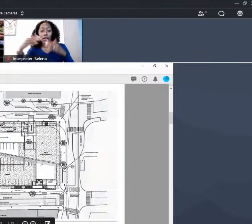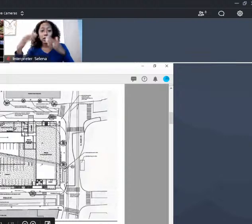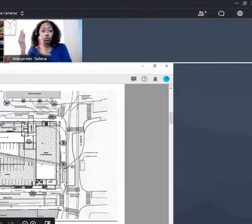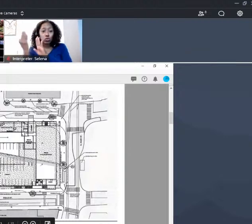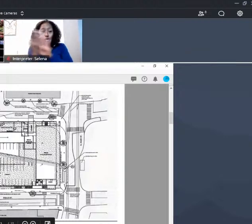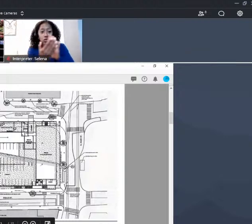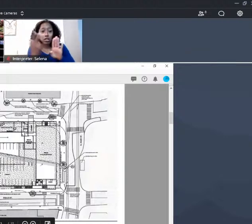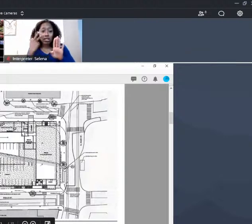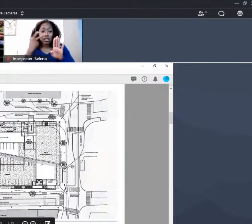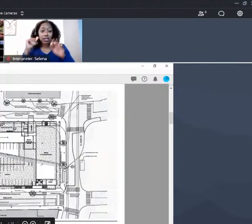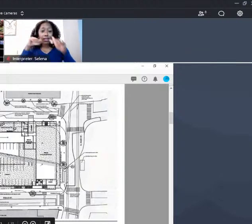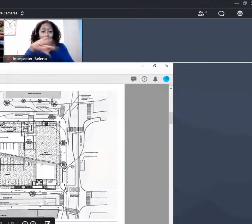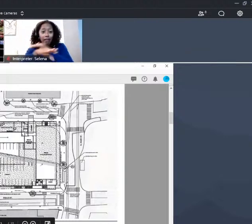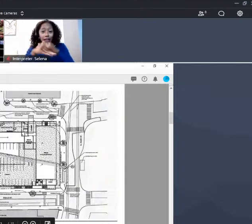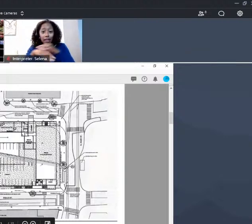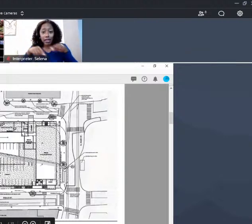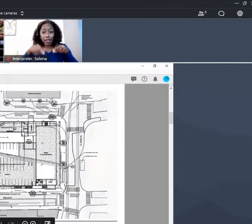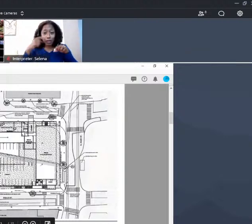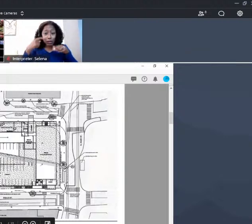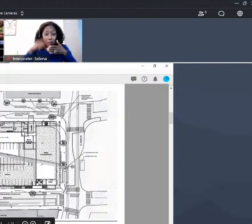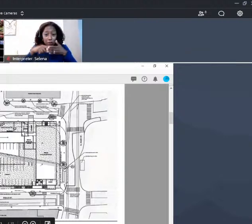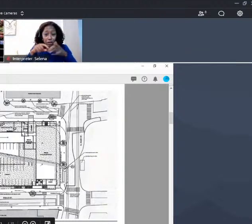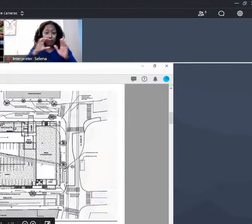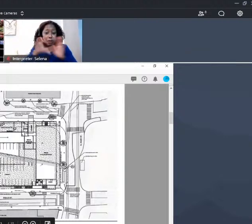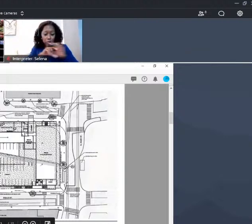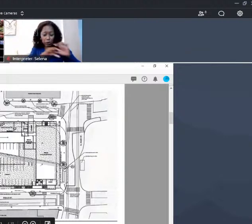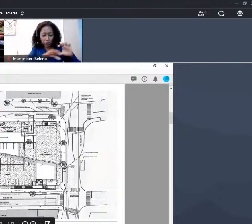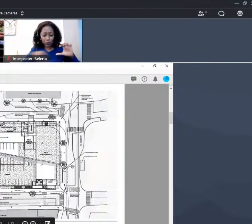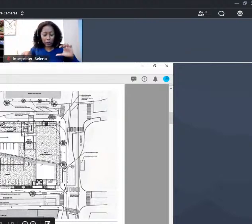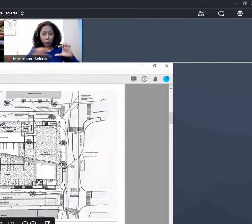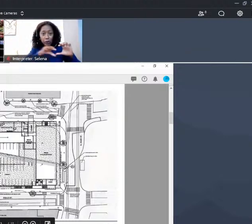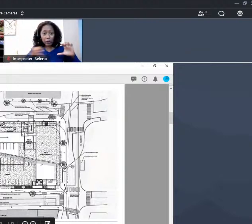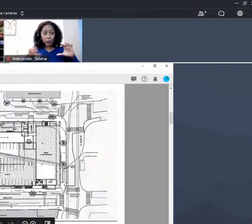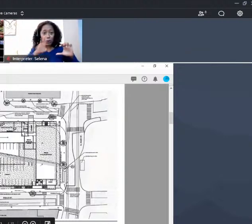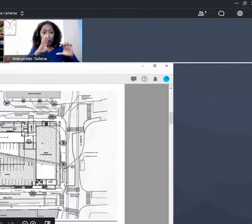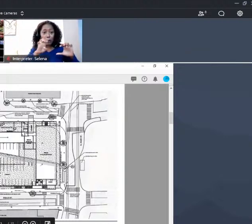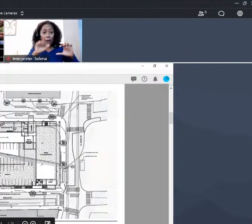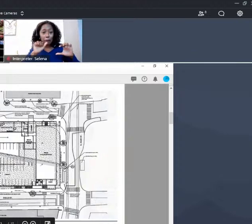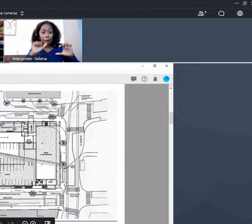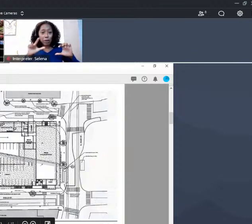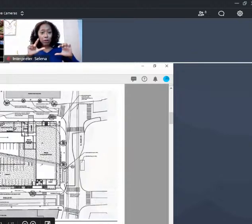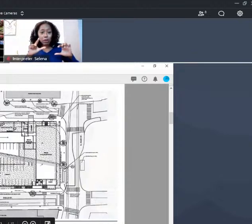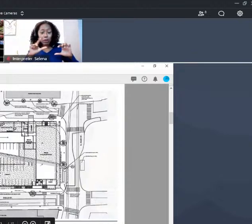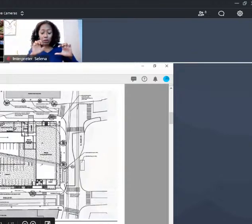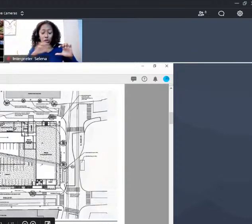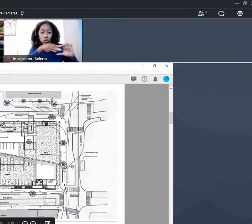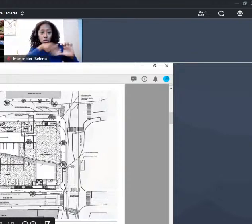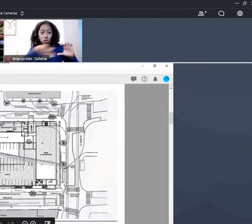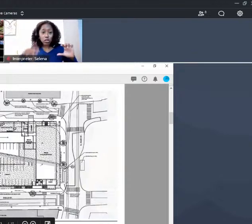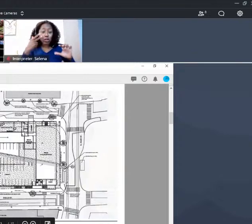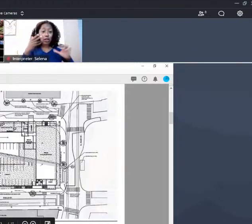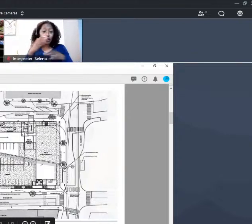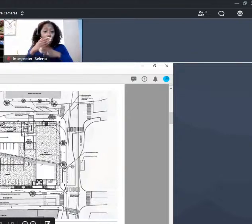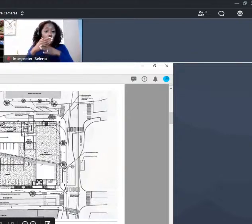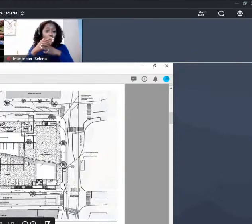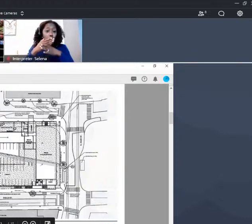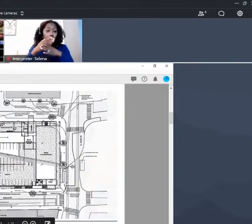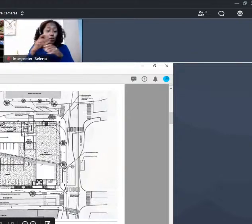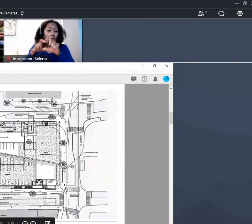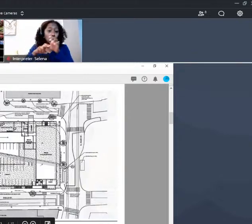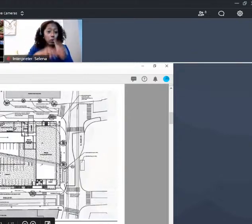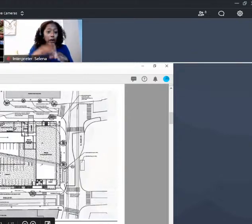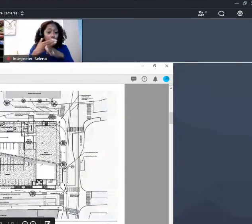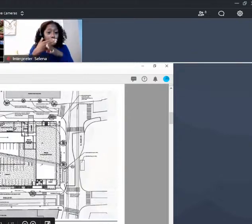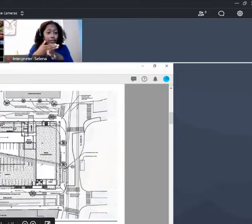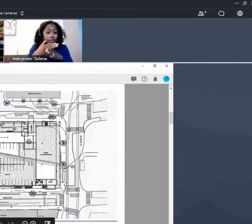which is on the bottom part of that image, you'll see that we have ride share, drop off, and pickup locations. On